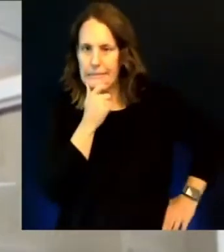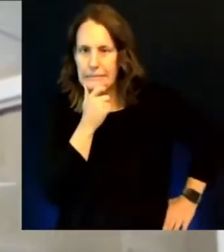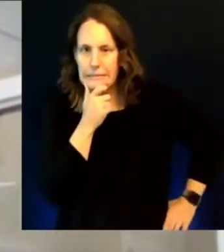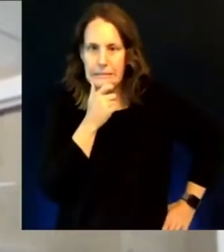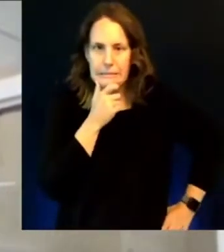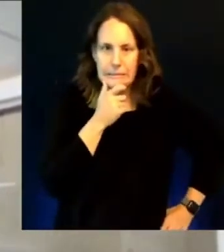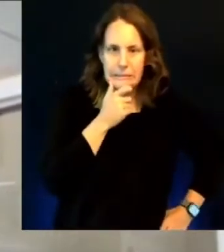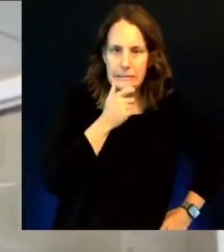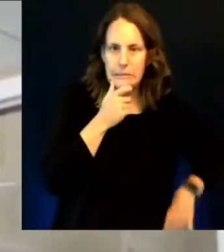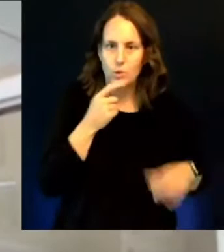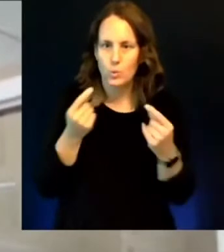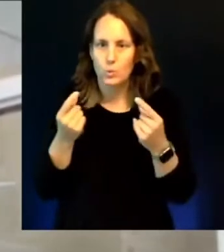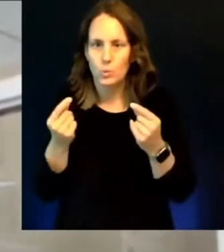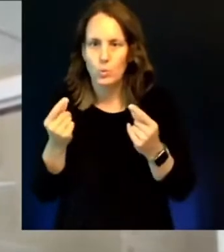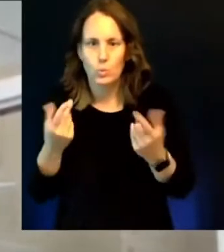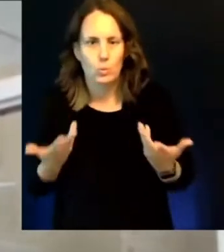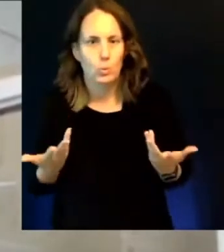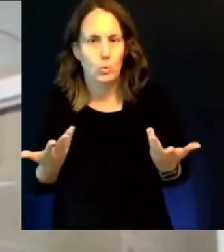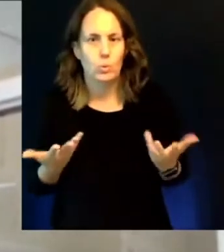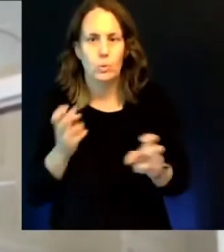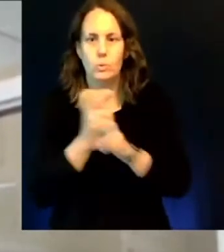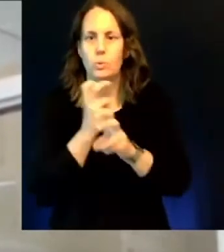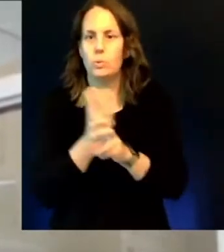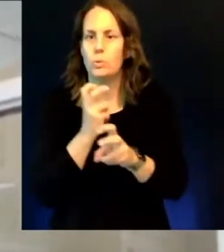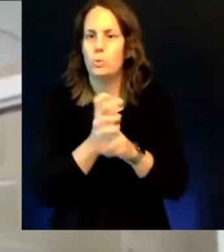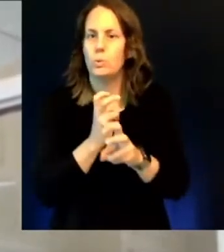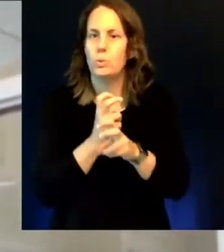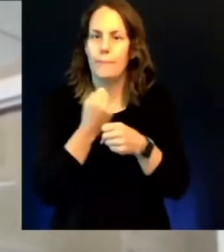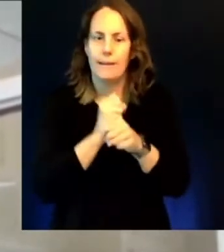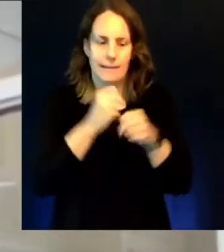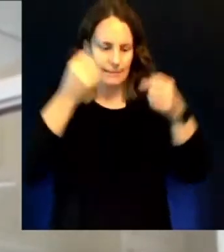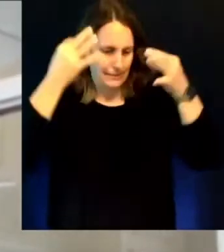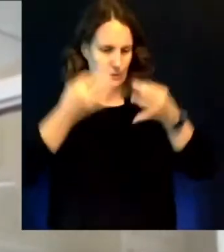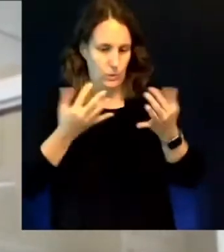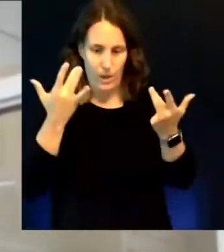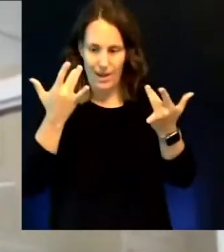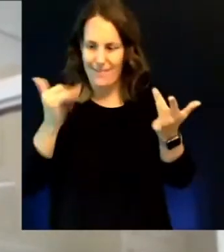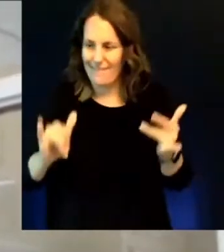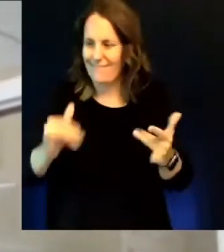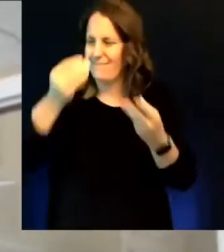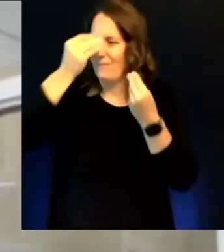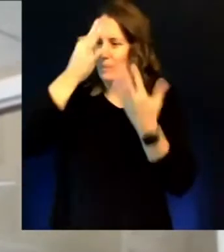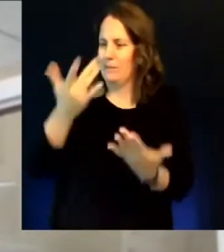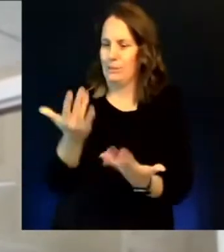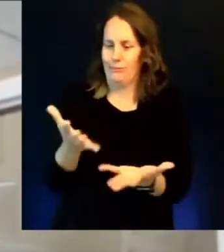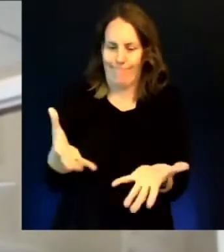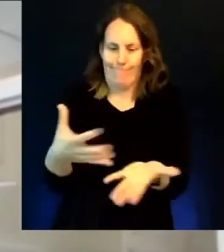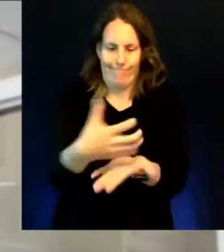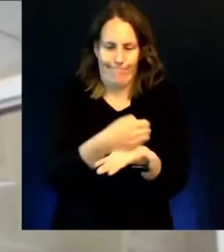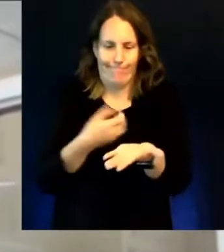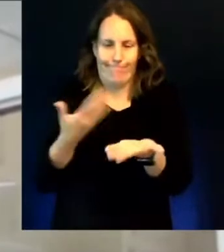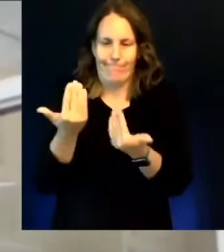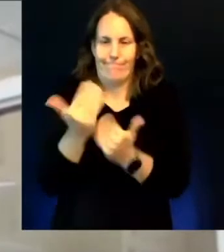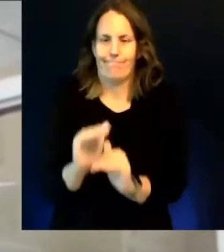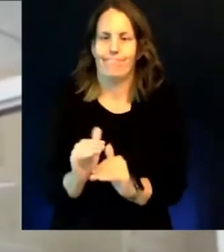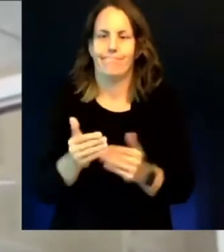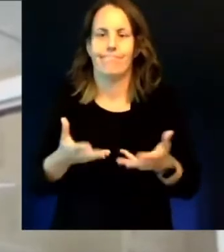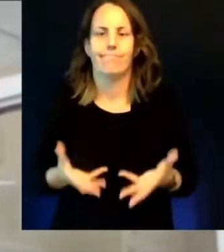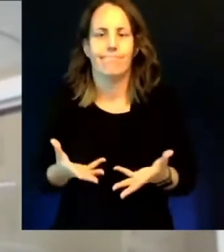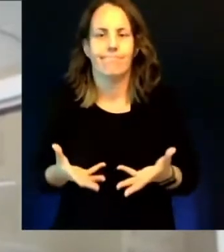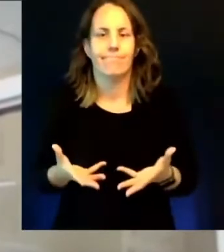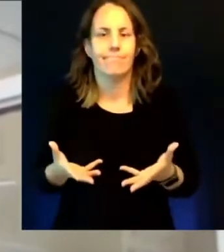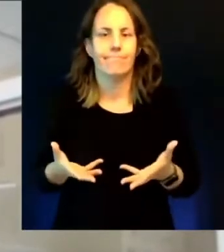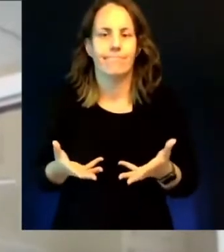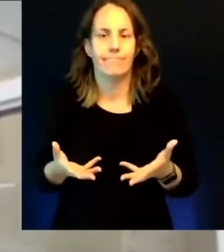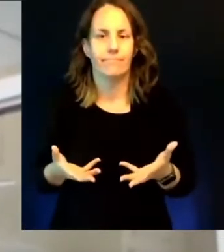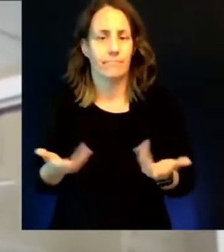confounded by many factors, some of which you alluded to. We need to look at well-conducted studies in different settings using different methods.